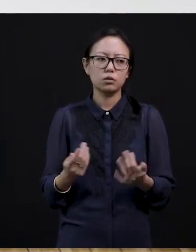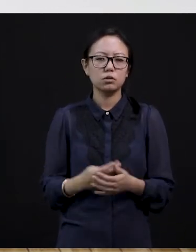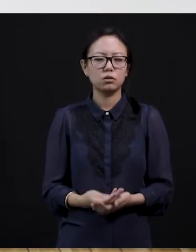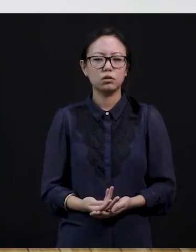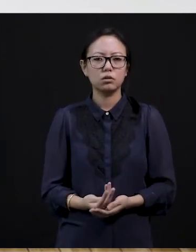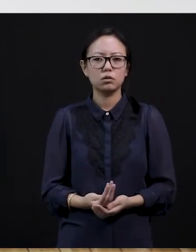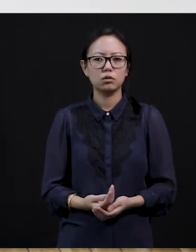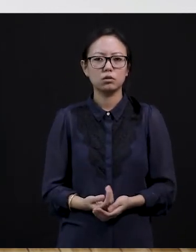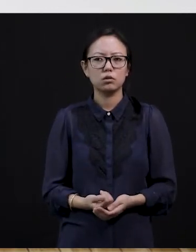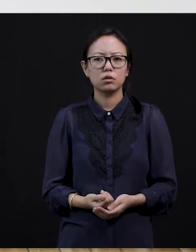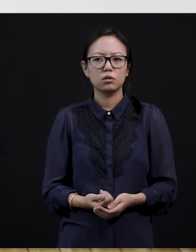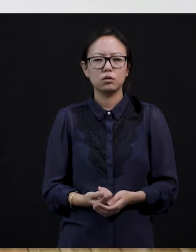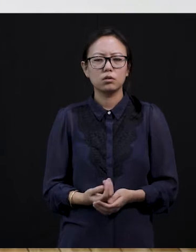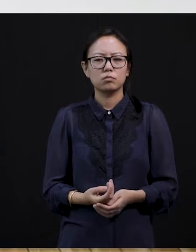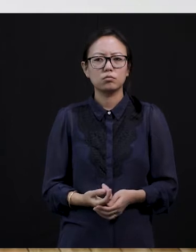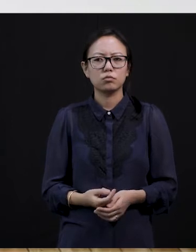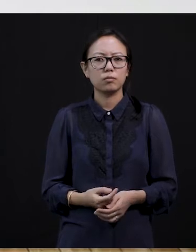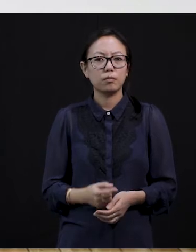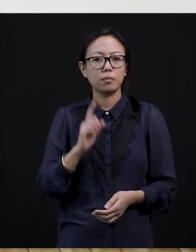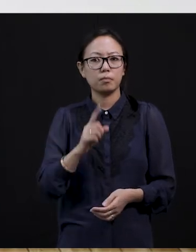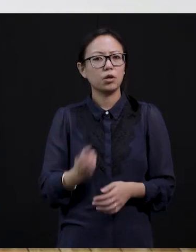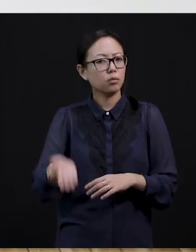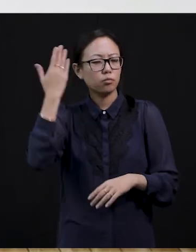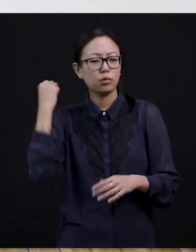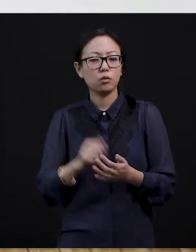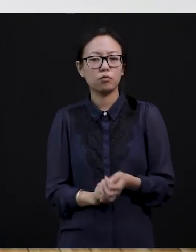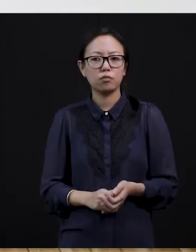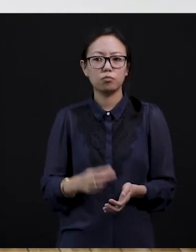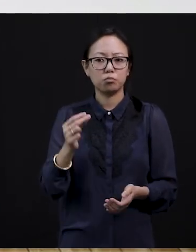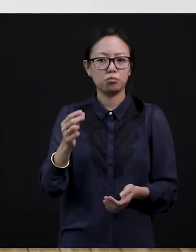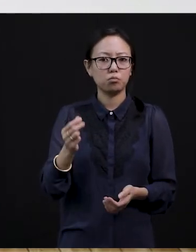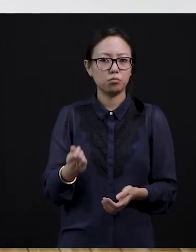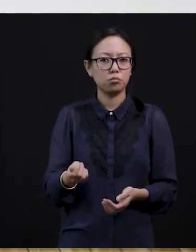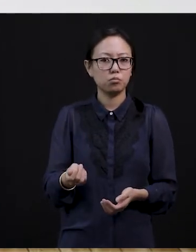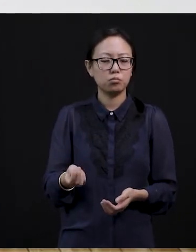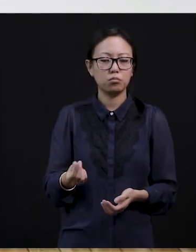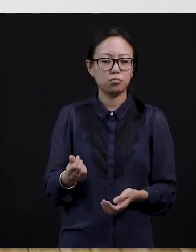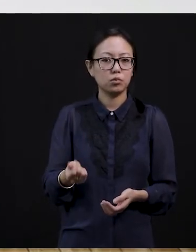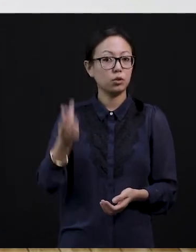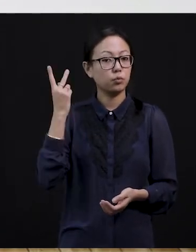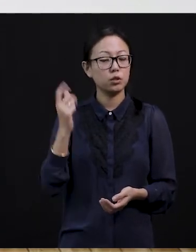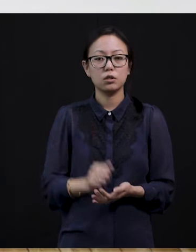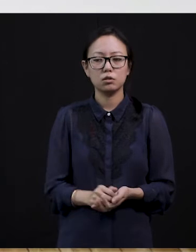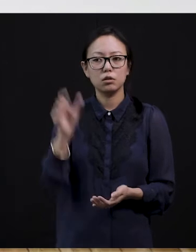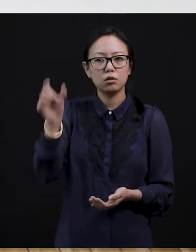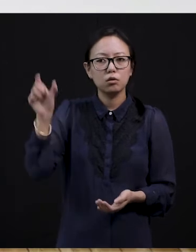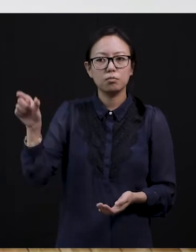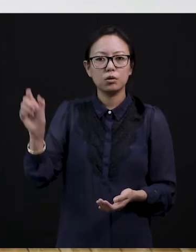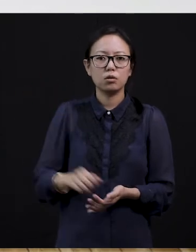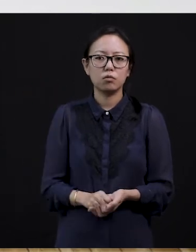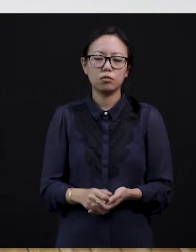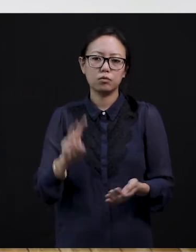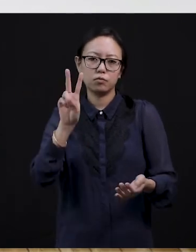who got the voting rights were the rich people, as always. Then middle class was not given, women and slaves were